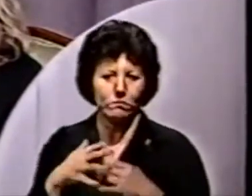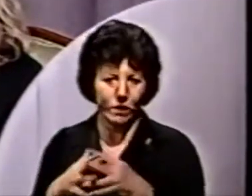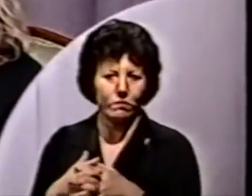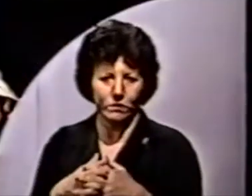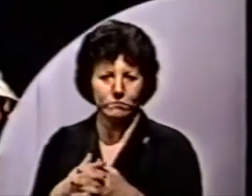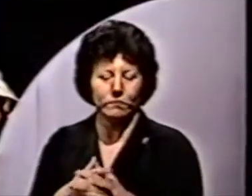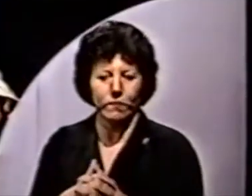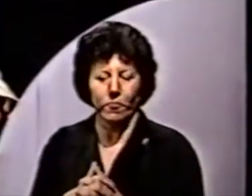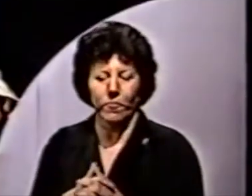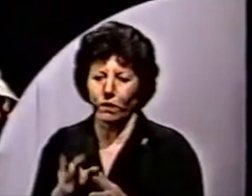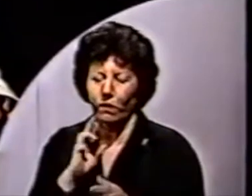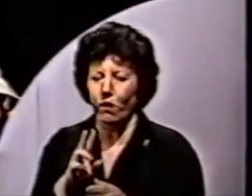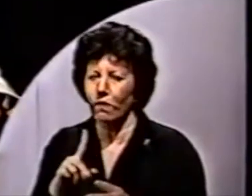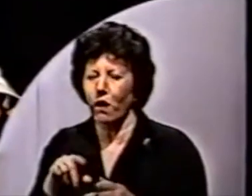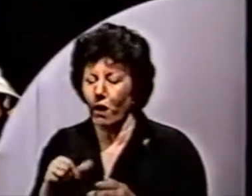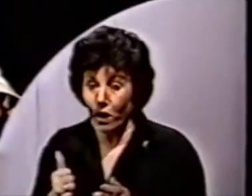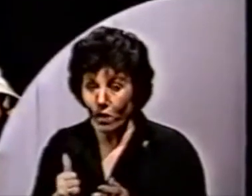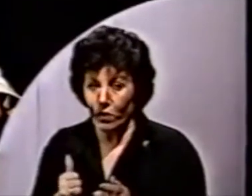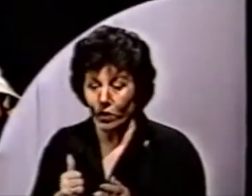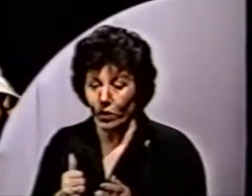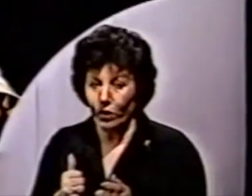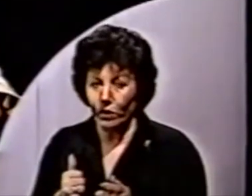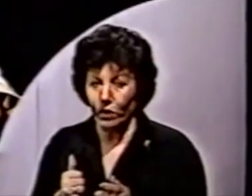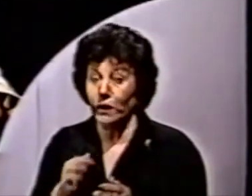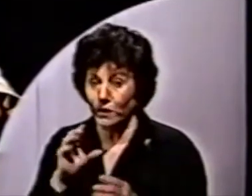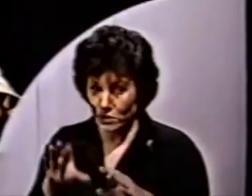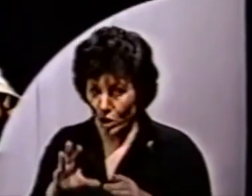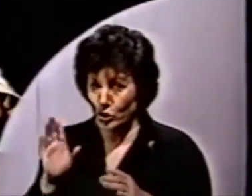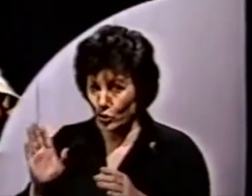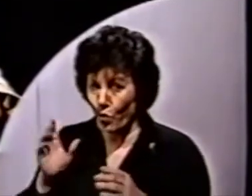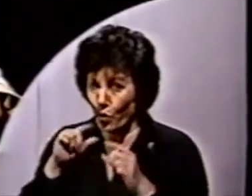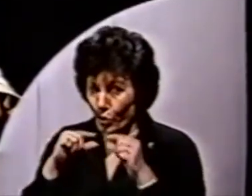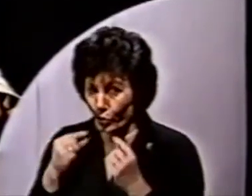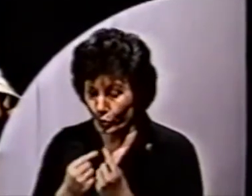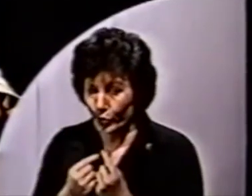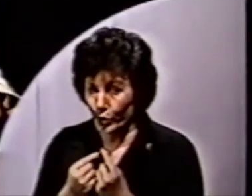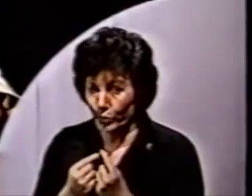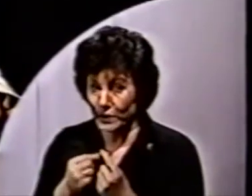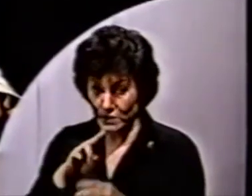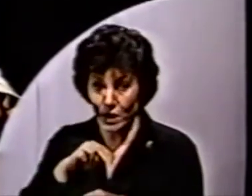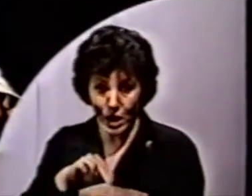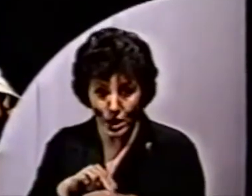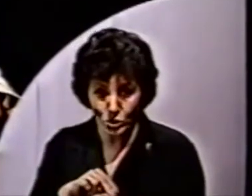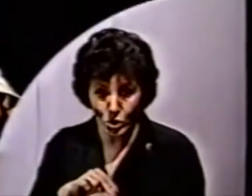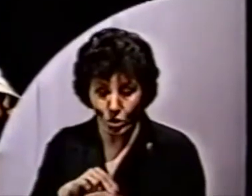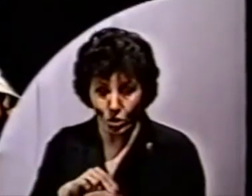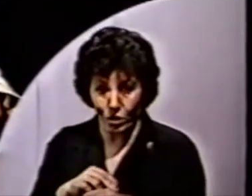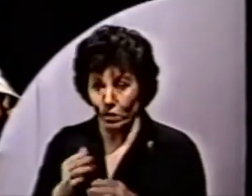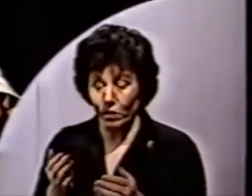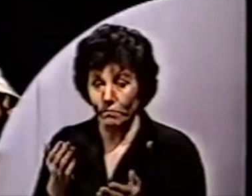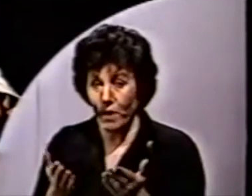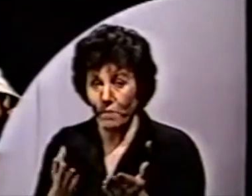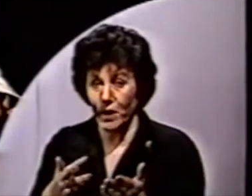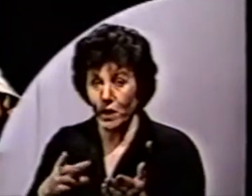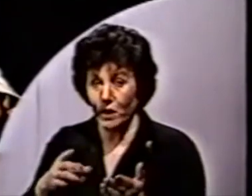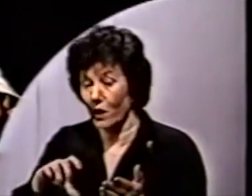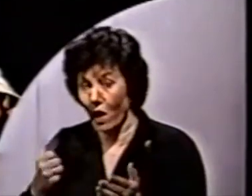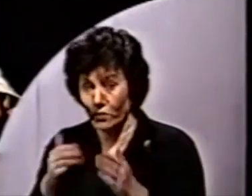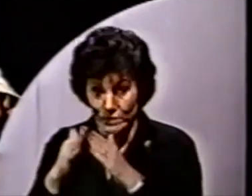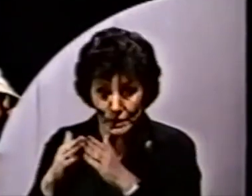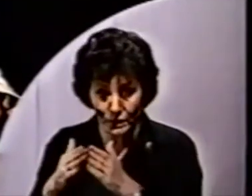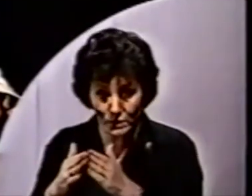see. And are there other, does your group extend also nationally? Are you working with other groups similar to yours in other